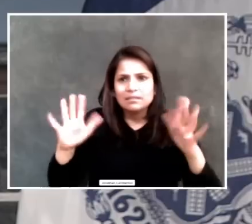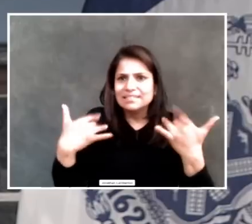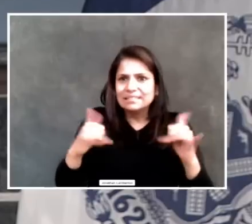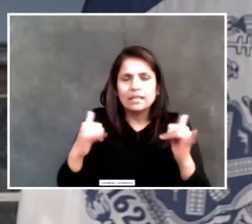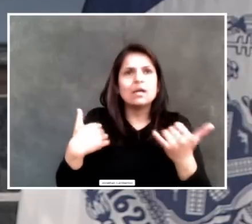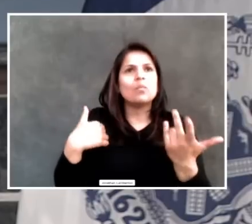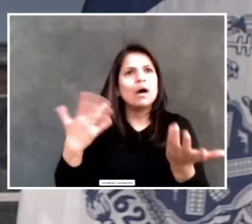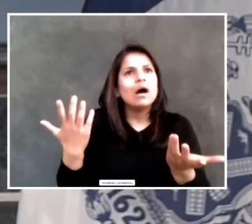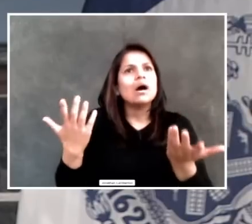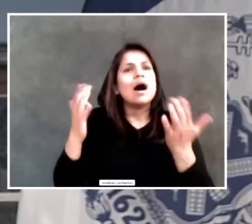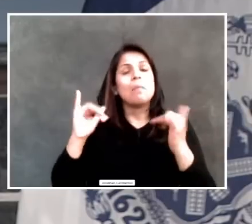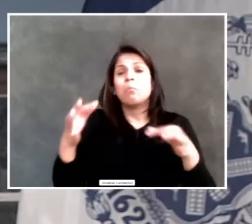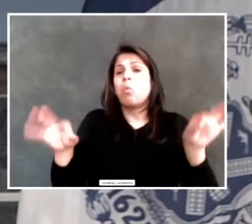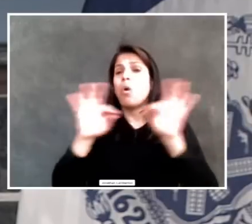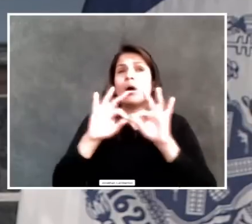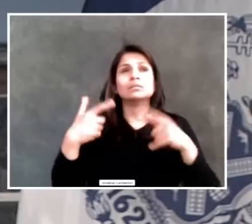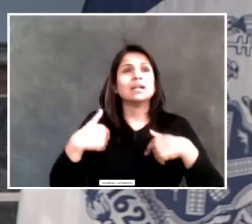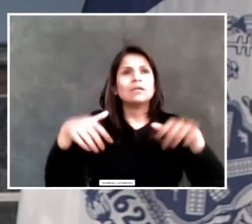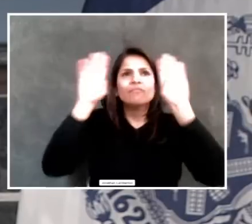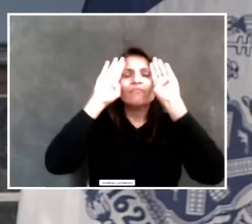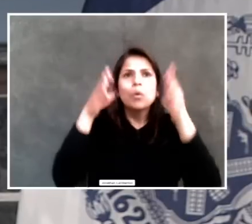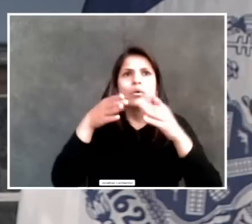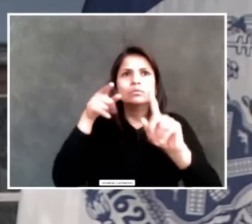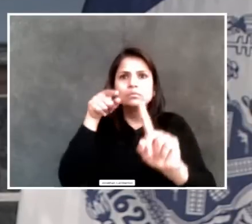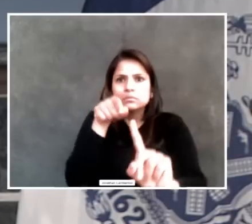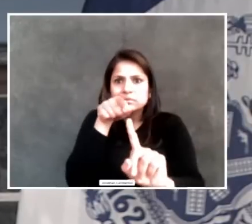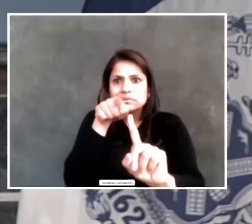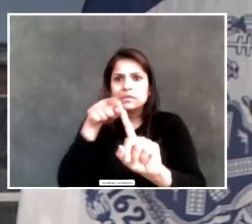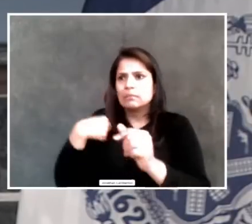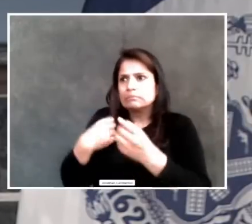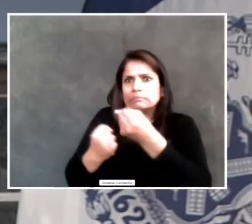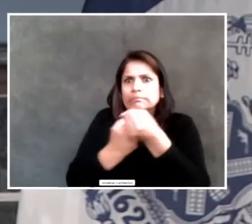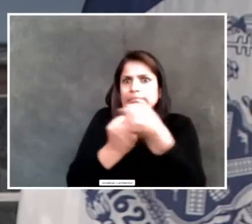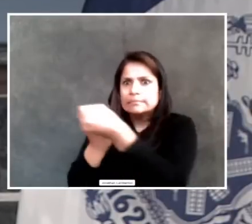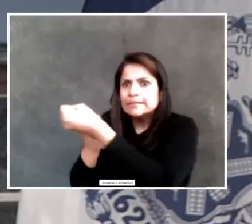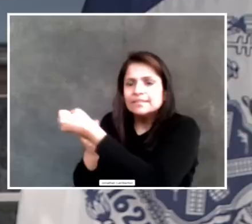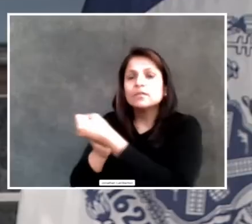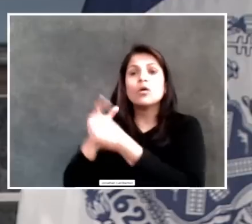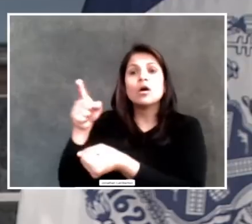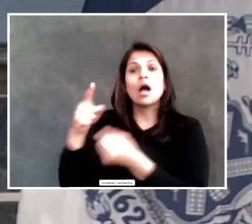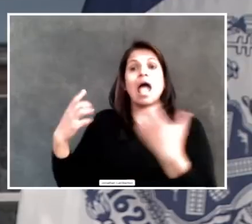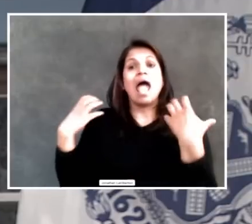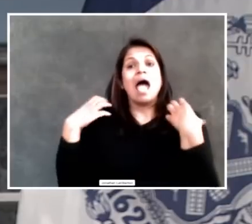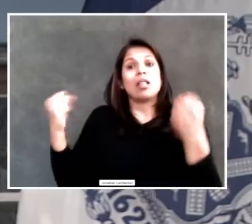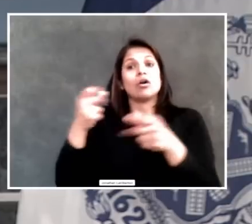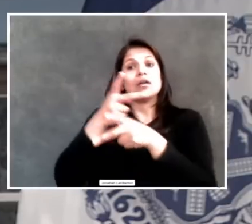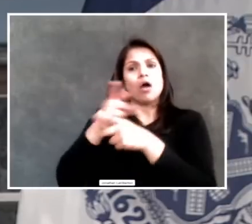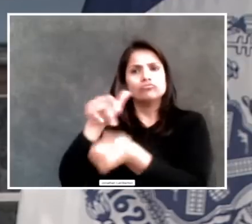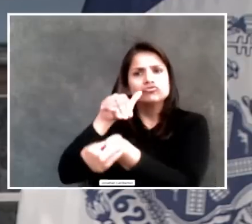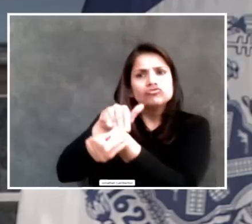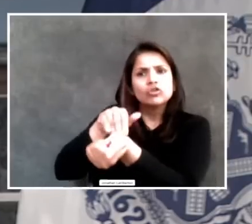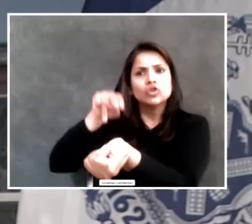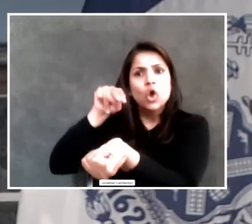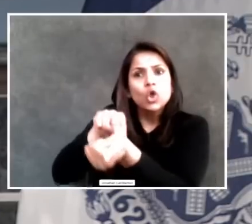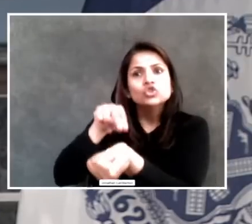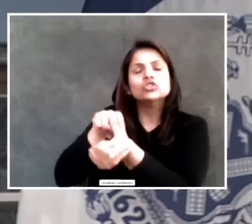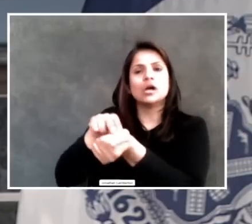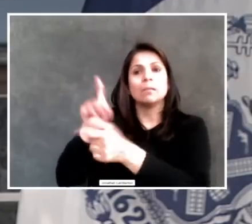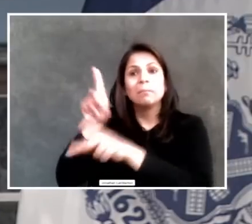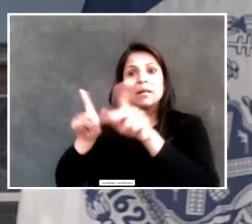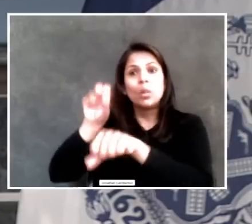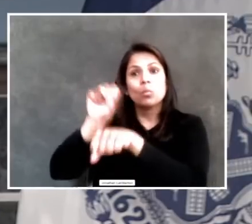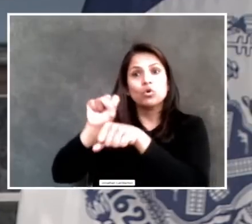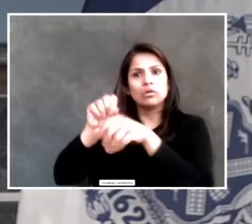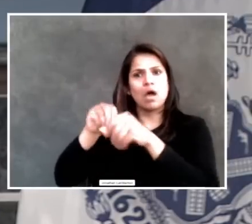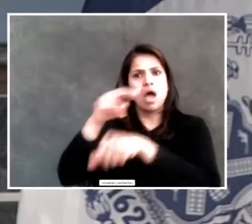were even a week or two ago, but it still has to be within the amount of testing we actually have. So presuming we have it, I would love to see a place